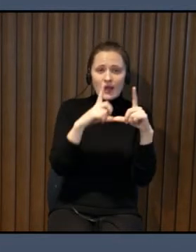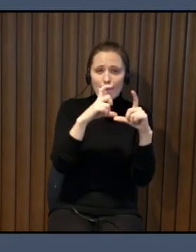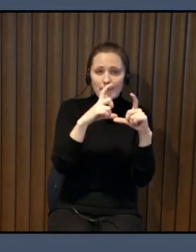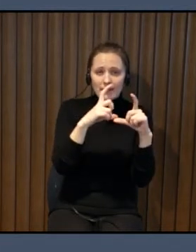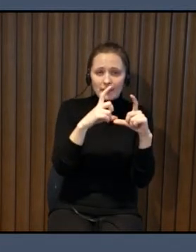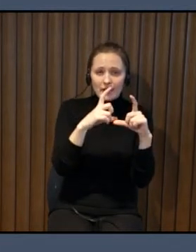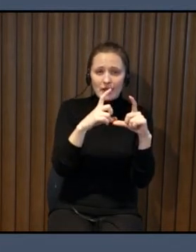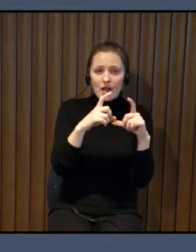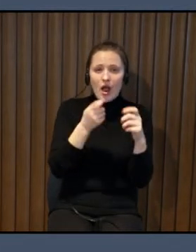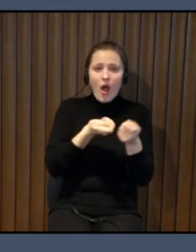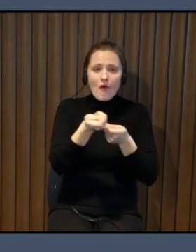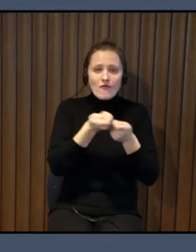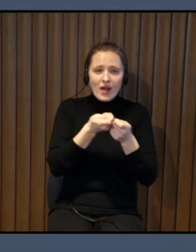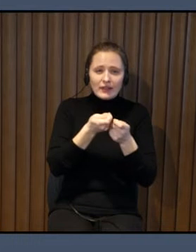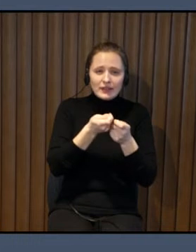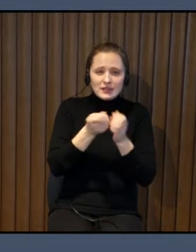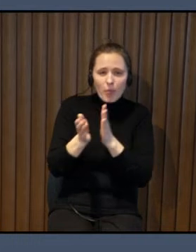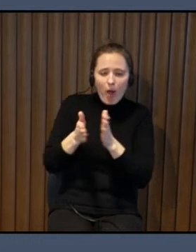up guidelines